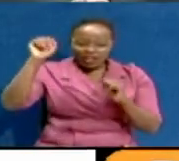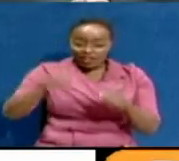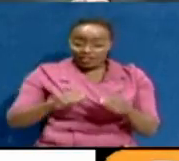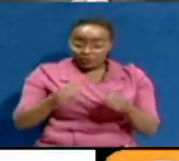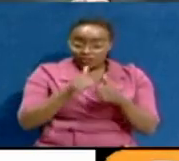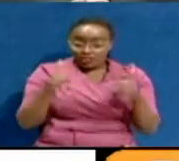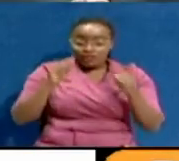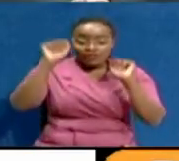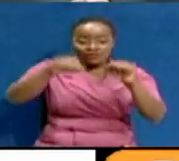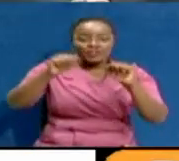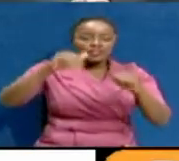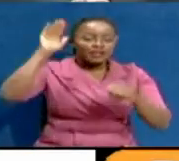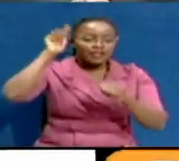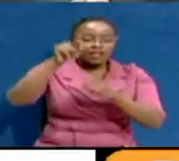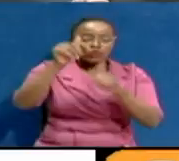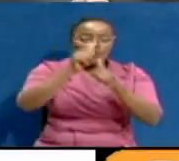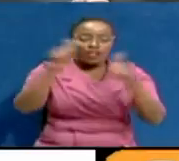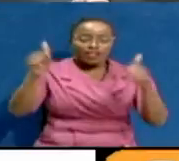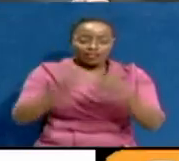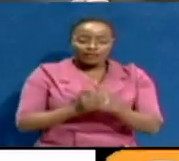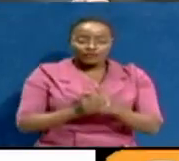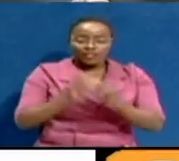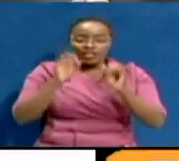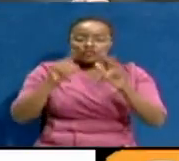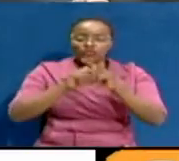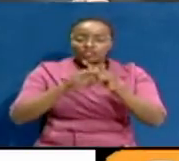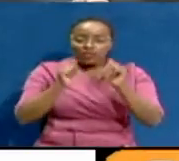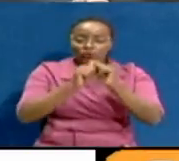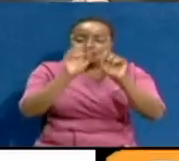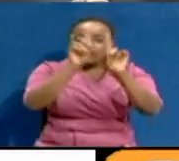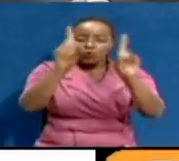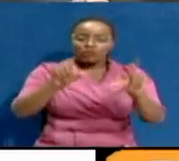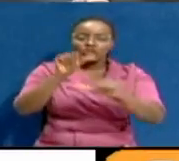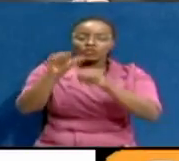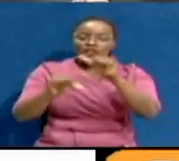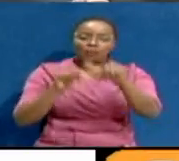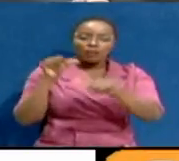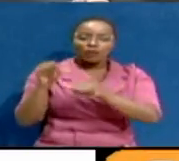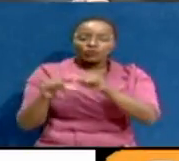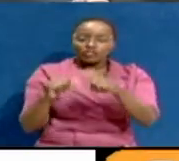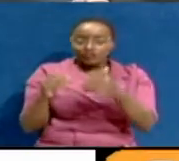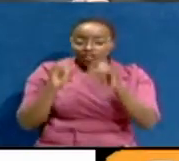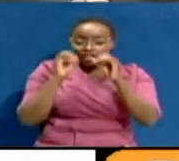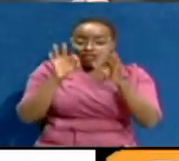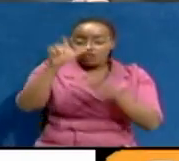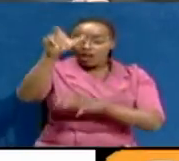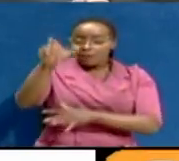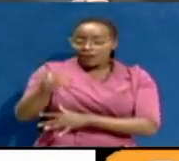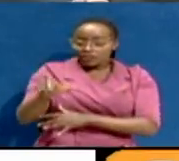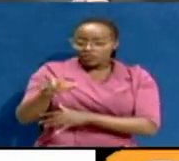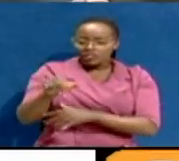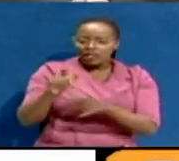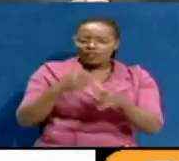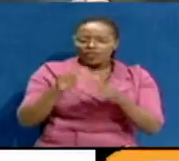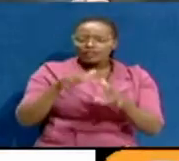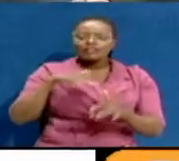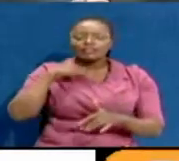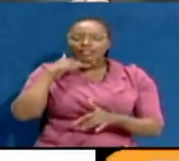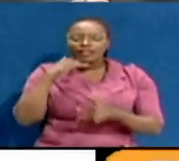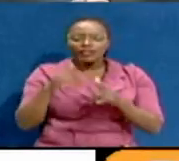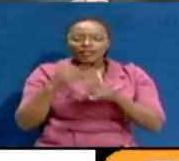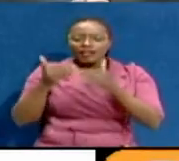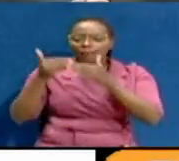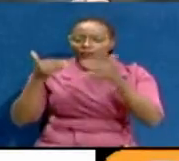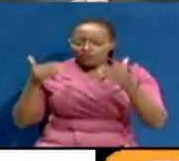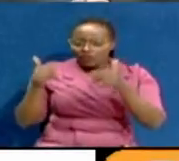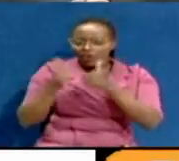can hear you. Go ahead. Okay, so if we start with a question around whether someone just drops down dead and they were